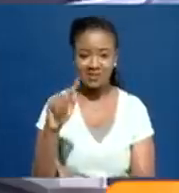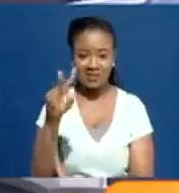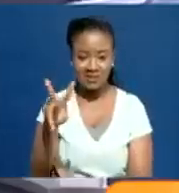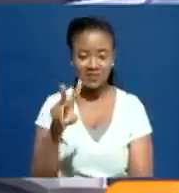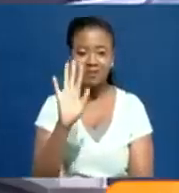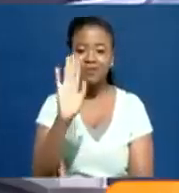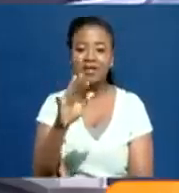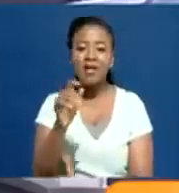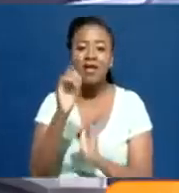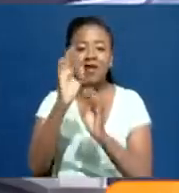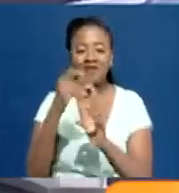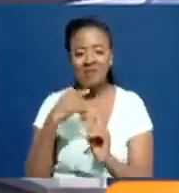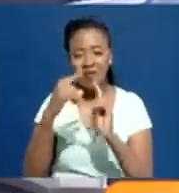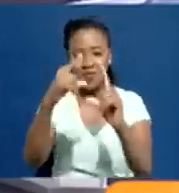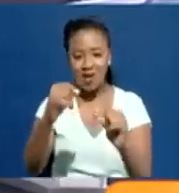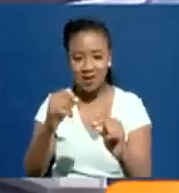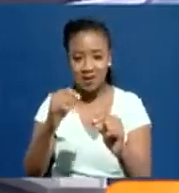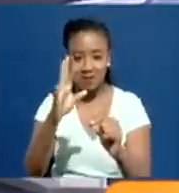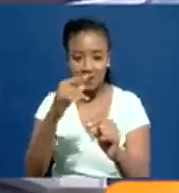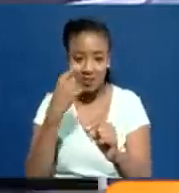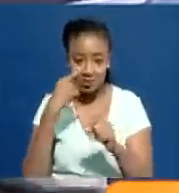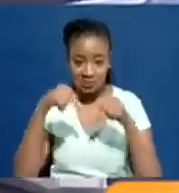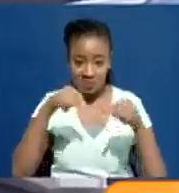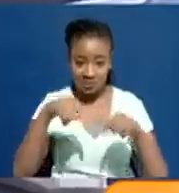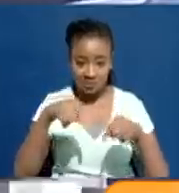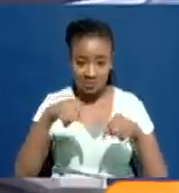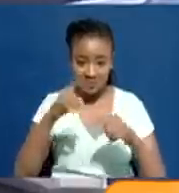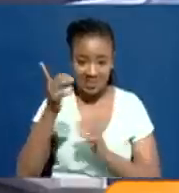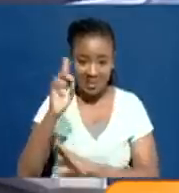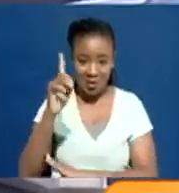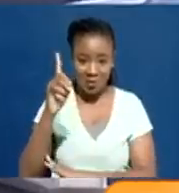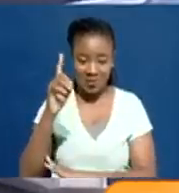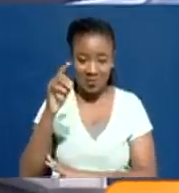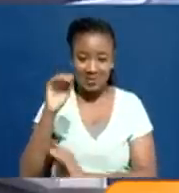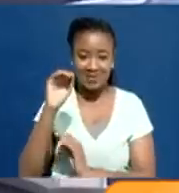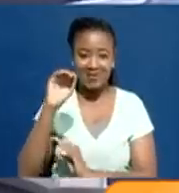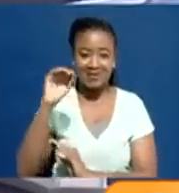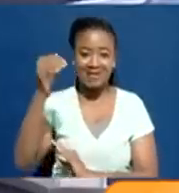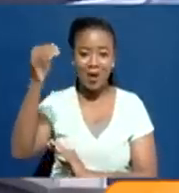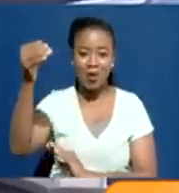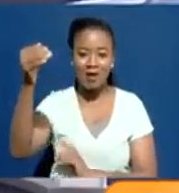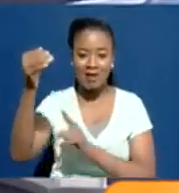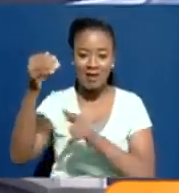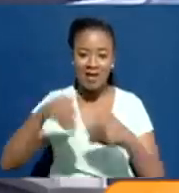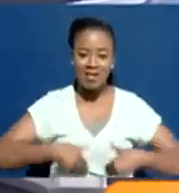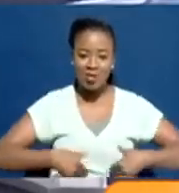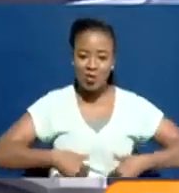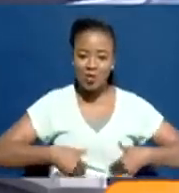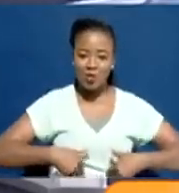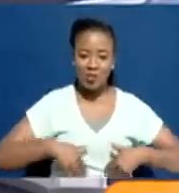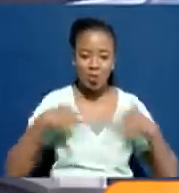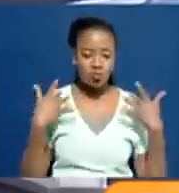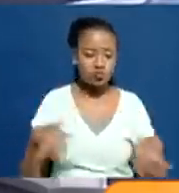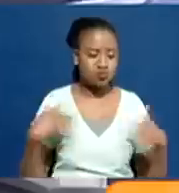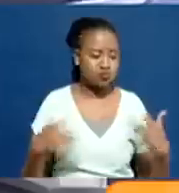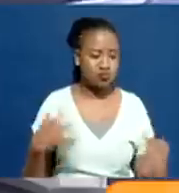So what if I told you that activity in the heart of the nation's capital, orchestrated by young people, attracted global app Instagram to